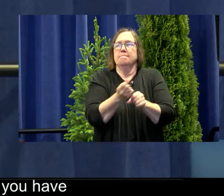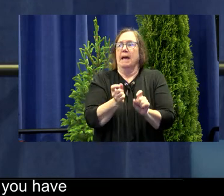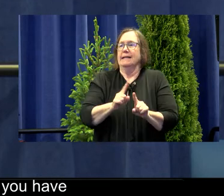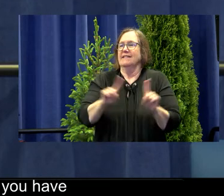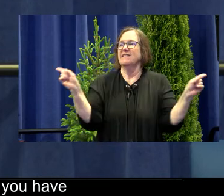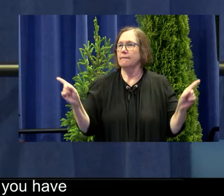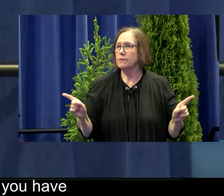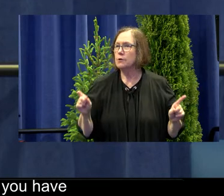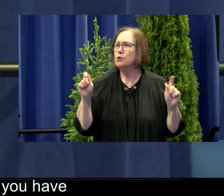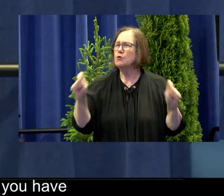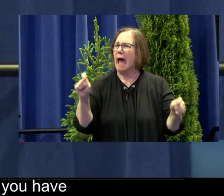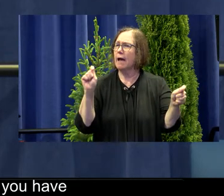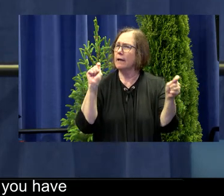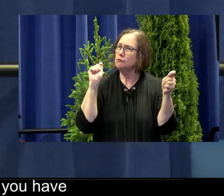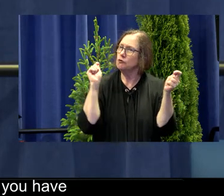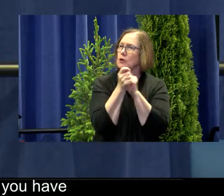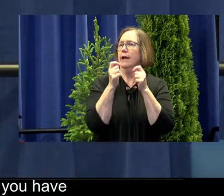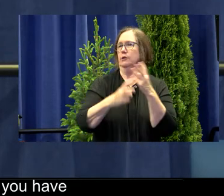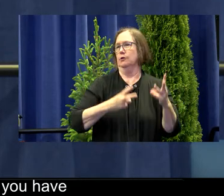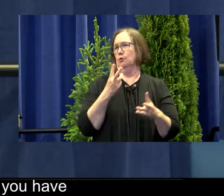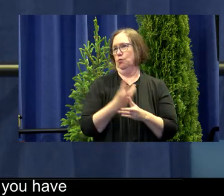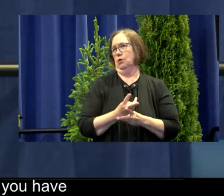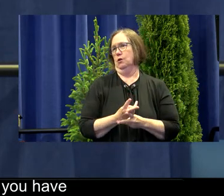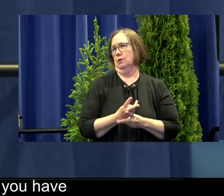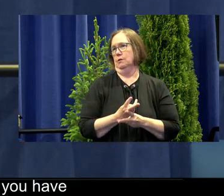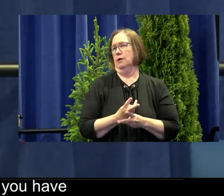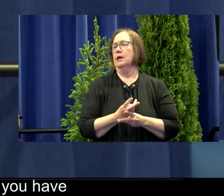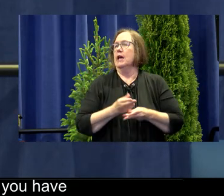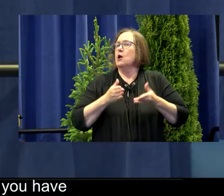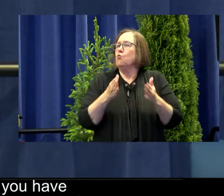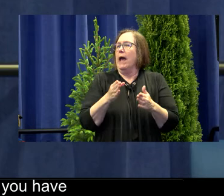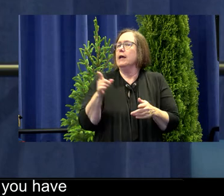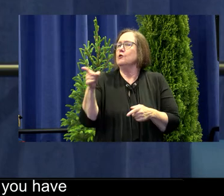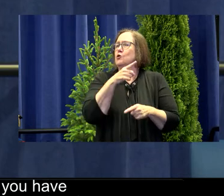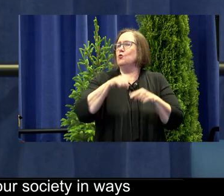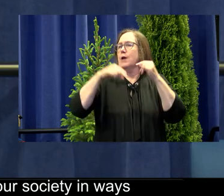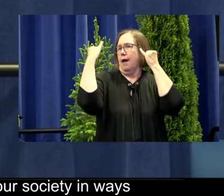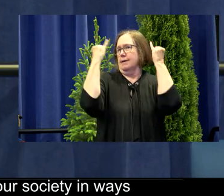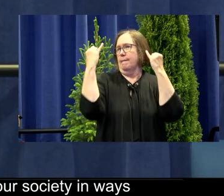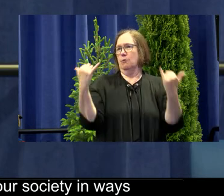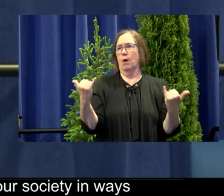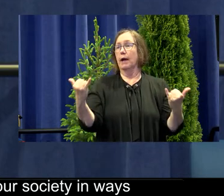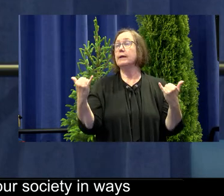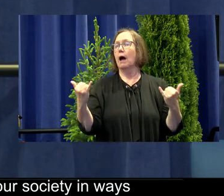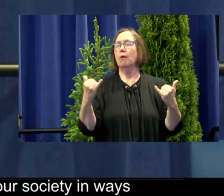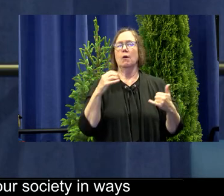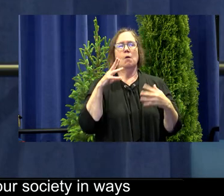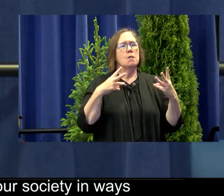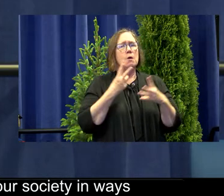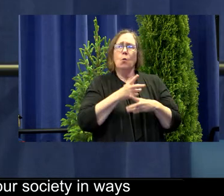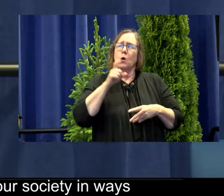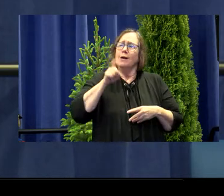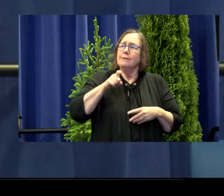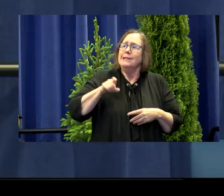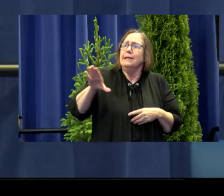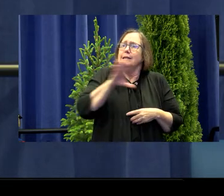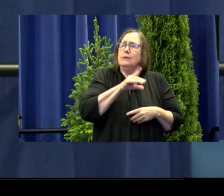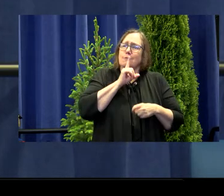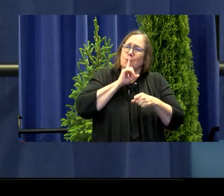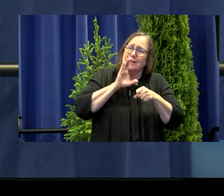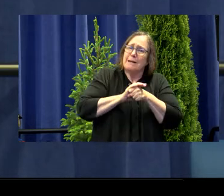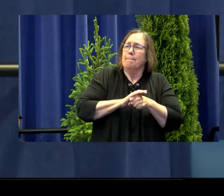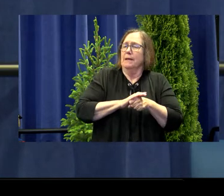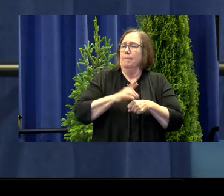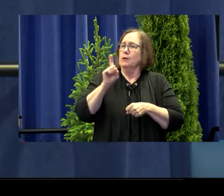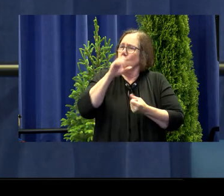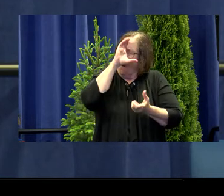change our society in ways that cannot be imagined today. The world needs your passion and your idealism to